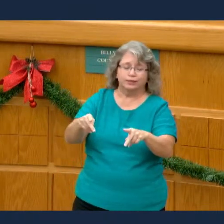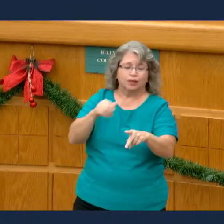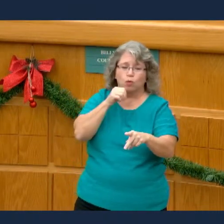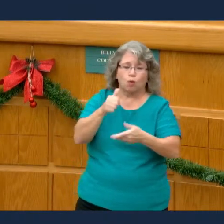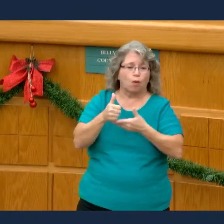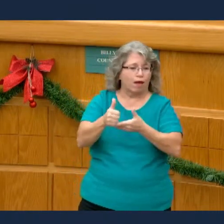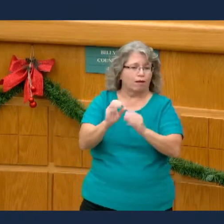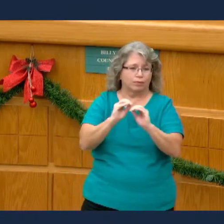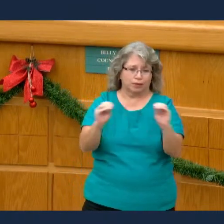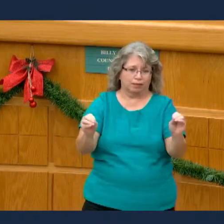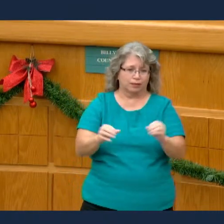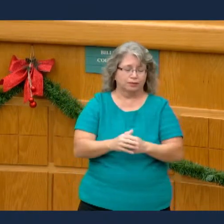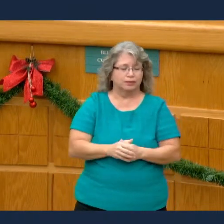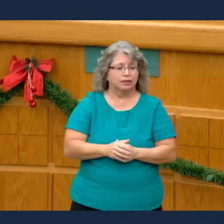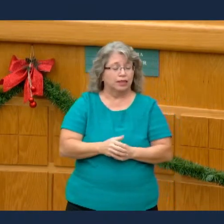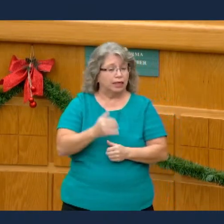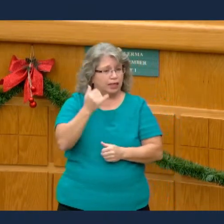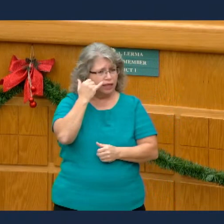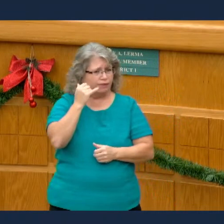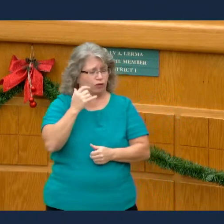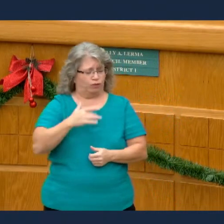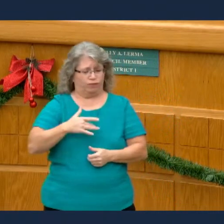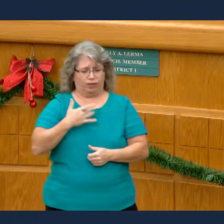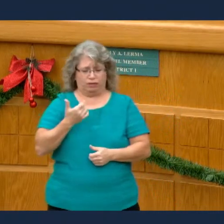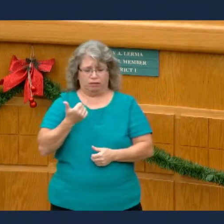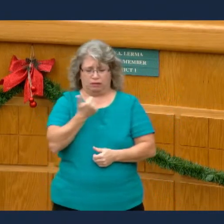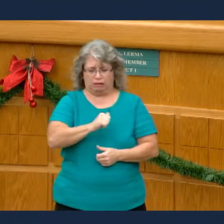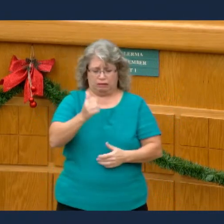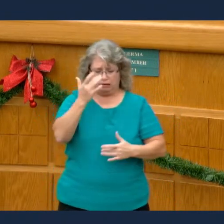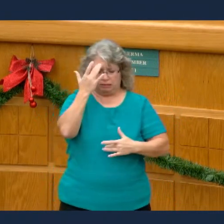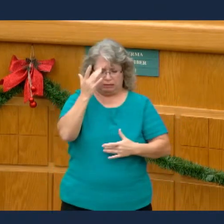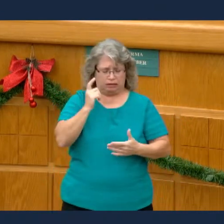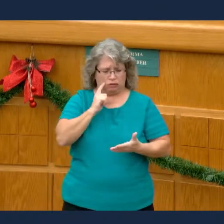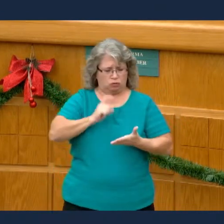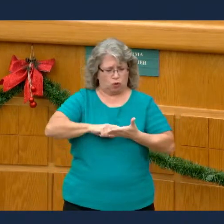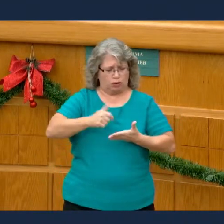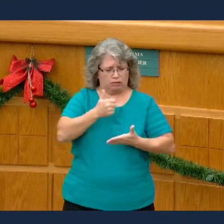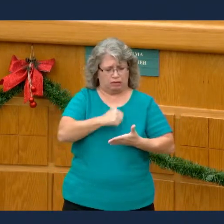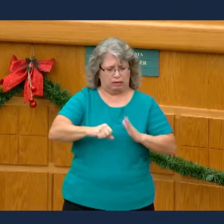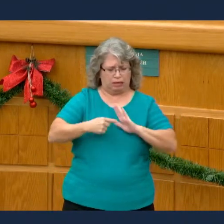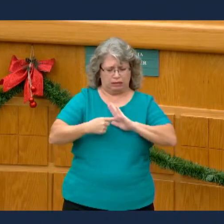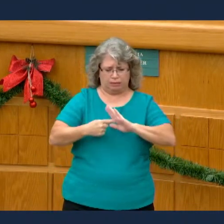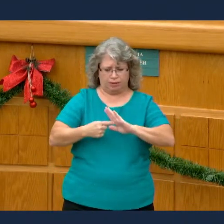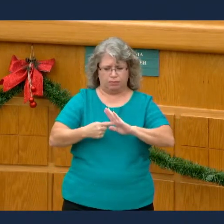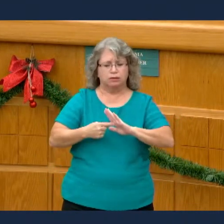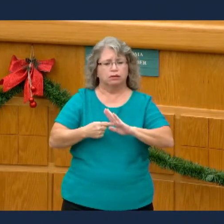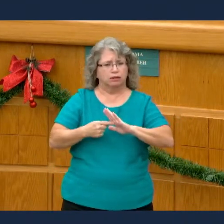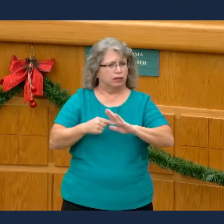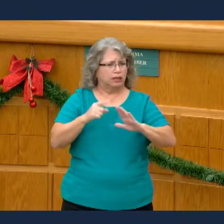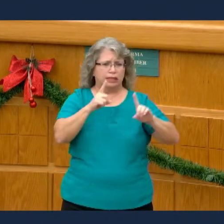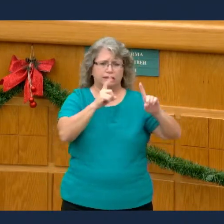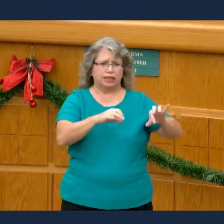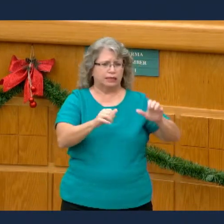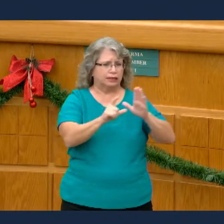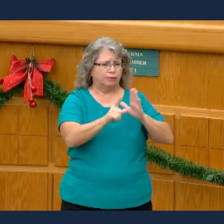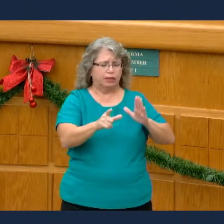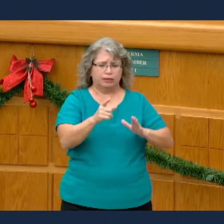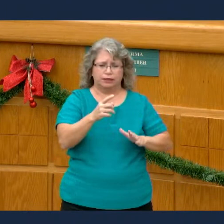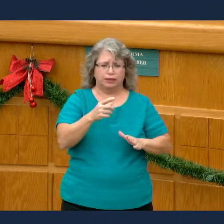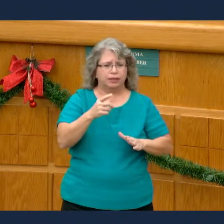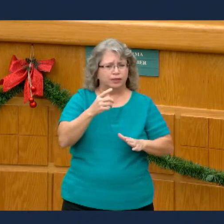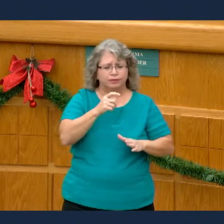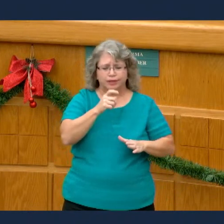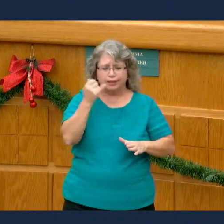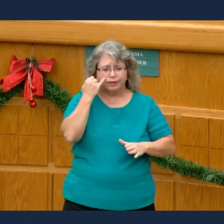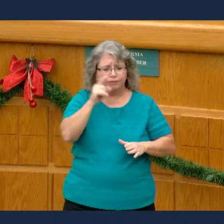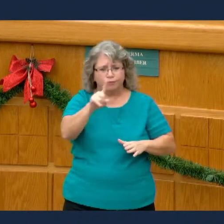soon as possible. You start getting symptomatic, you should not be running to work. Hey, let your supervisor say, hey, I'm not feeling very well. I don't want to get anybody